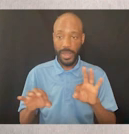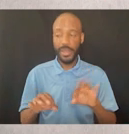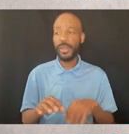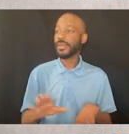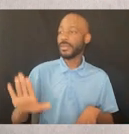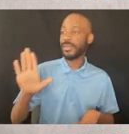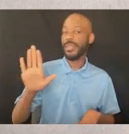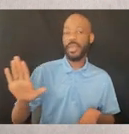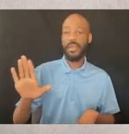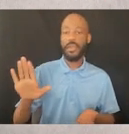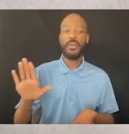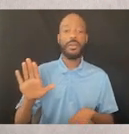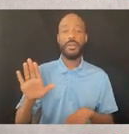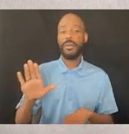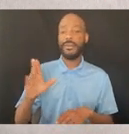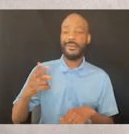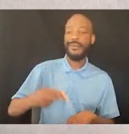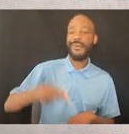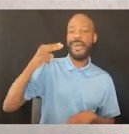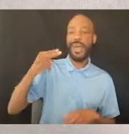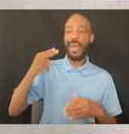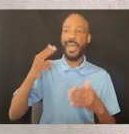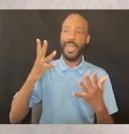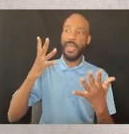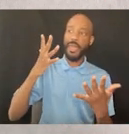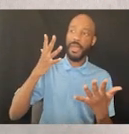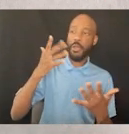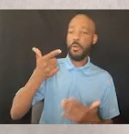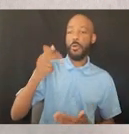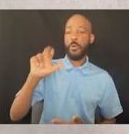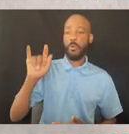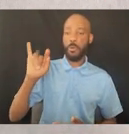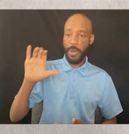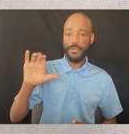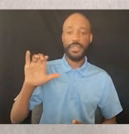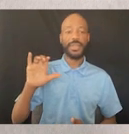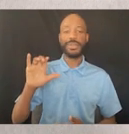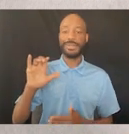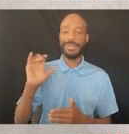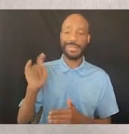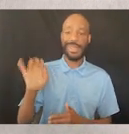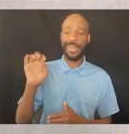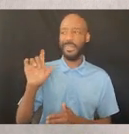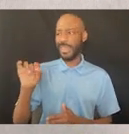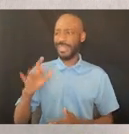style and really such a loving sense of adventure about them.